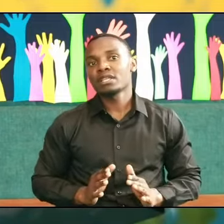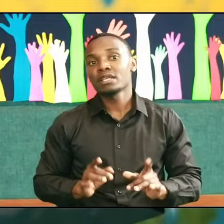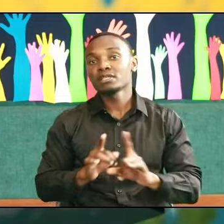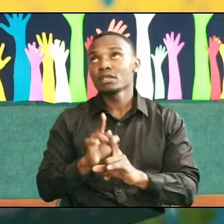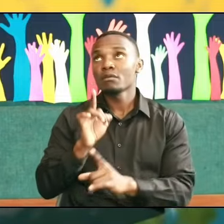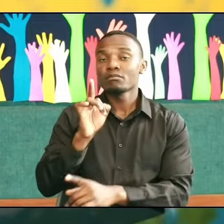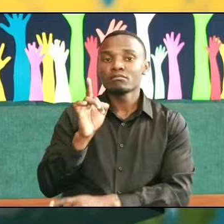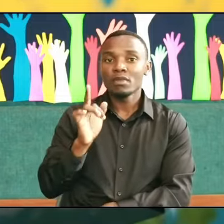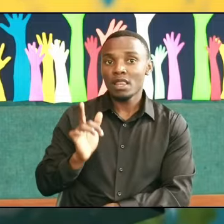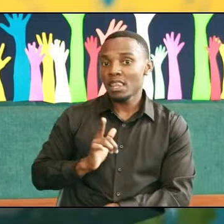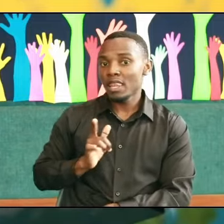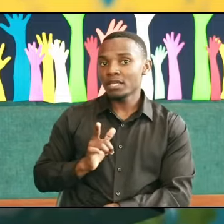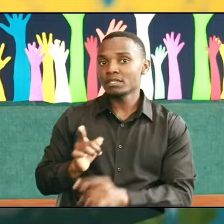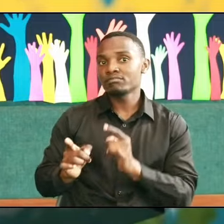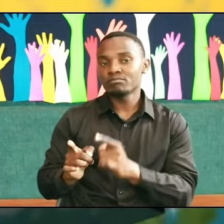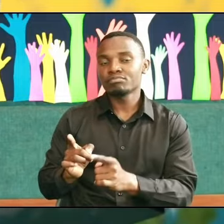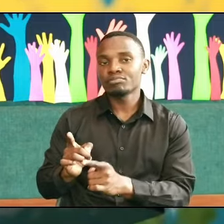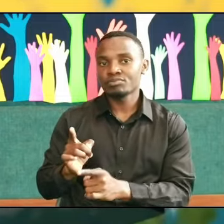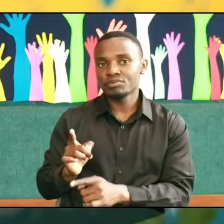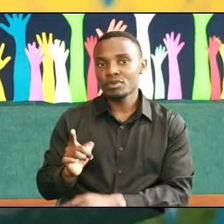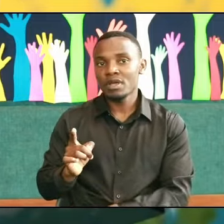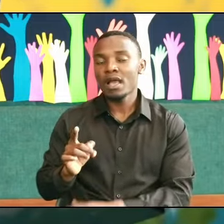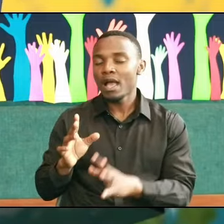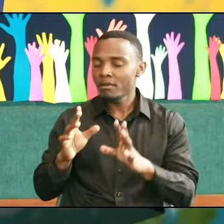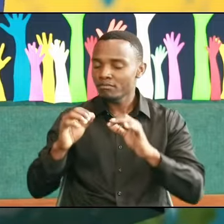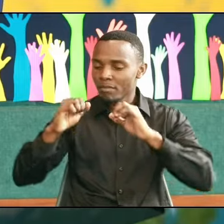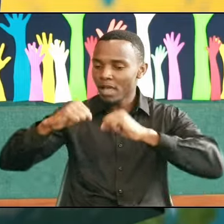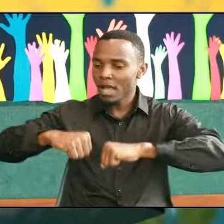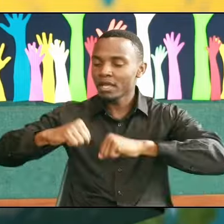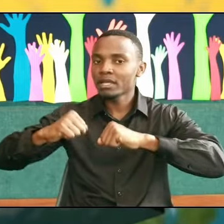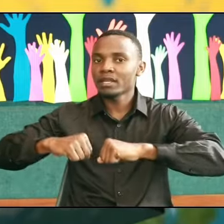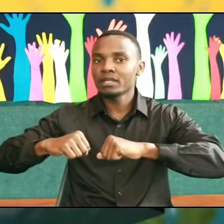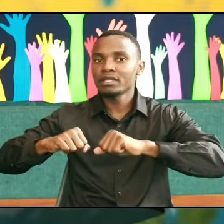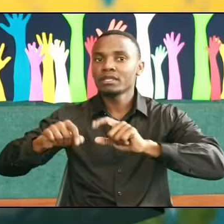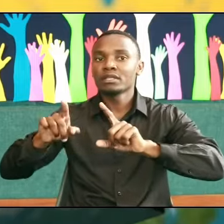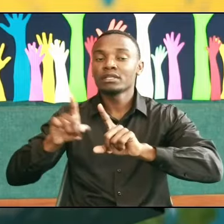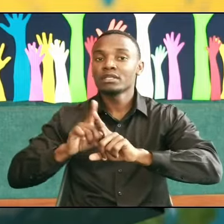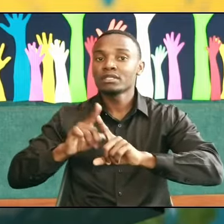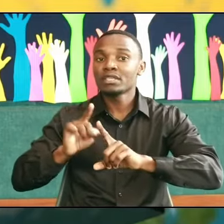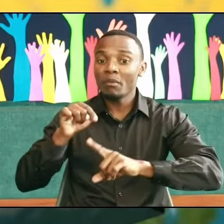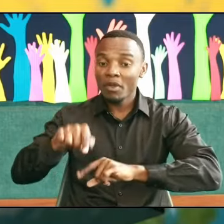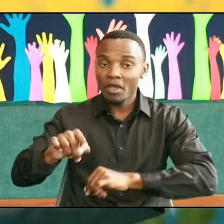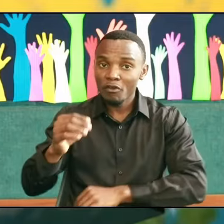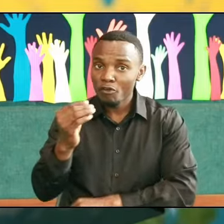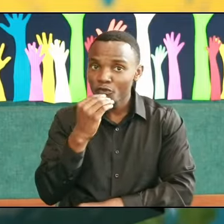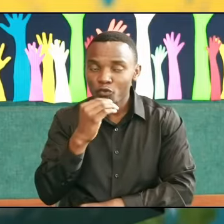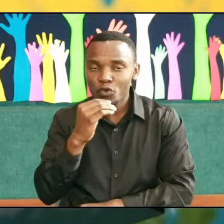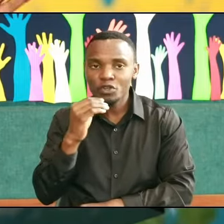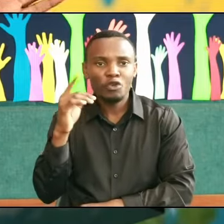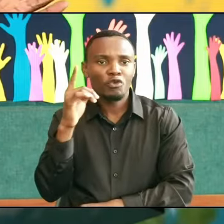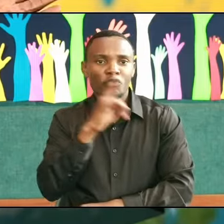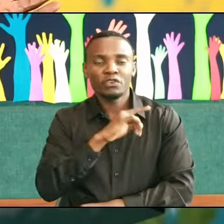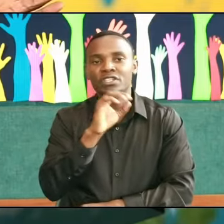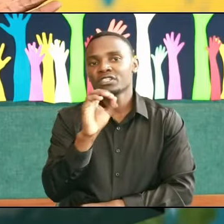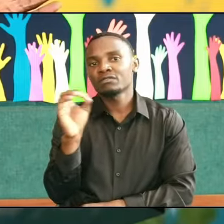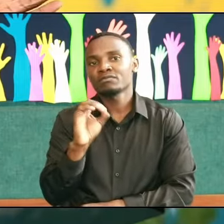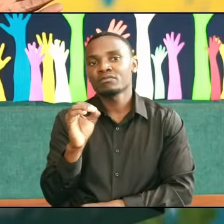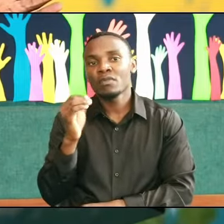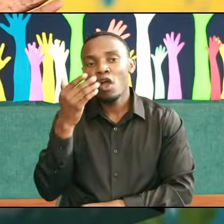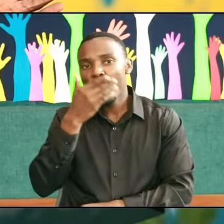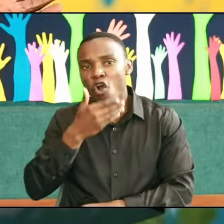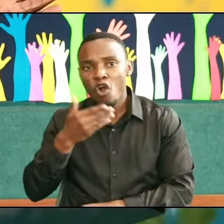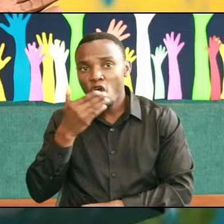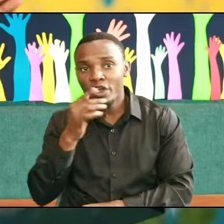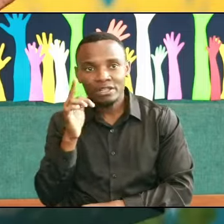lady agreed, and what happens? The Bible says the oil never ever what? Dried up. The